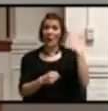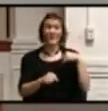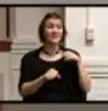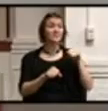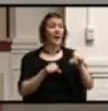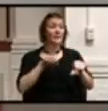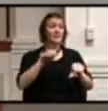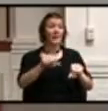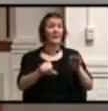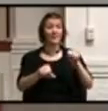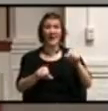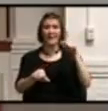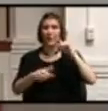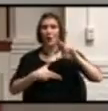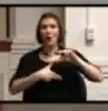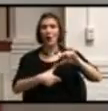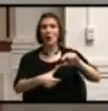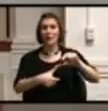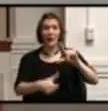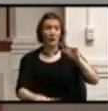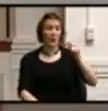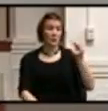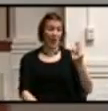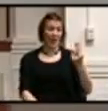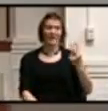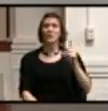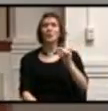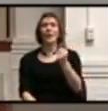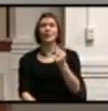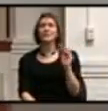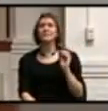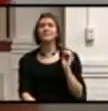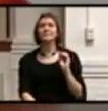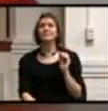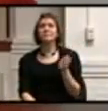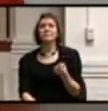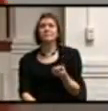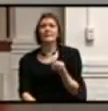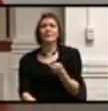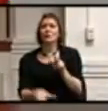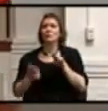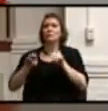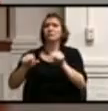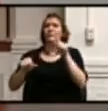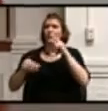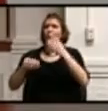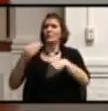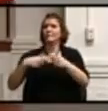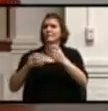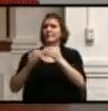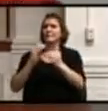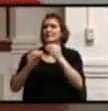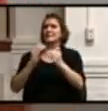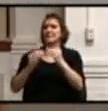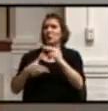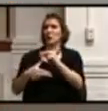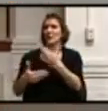expenditures related to Tropical Storm Irene in 2012, and we didn't really have those expenditures in fiscal